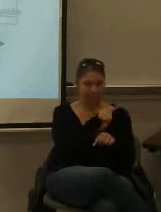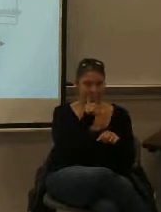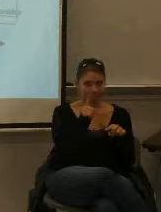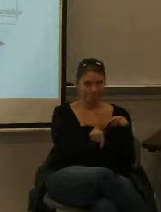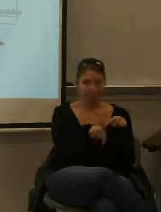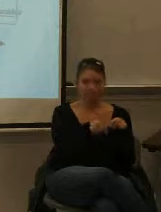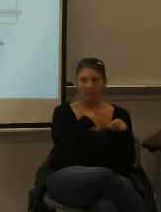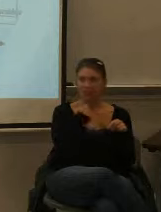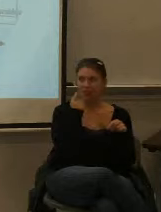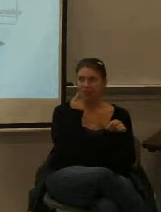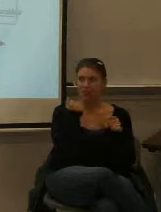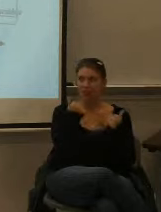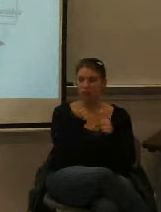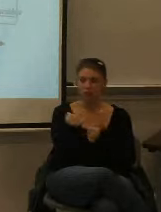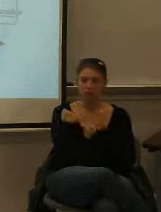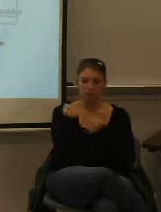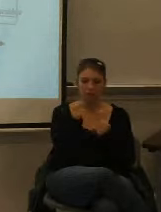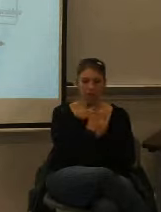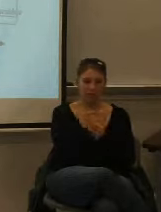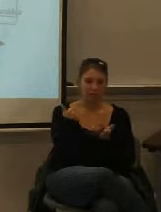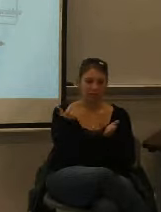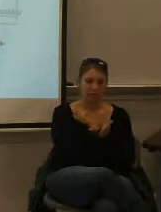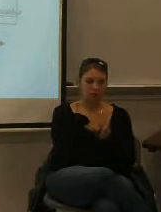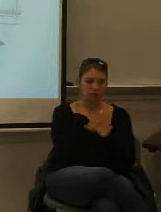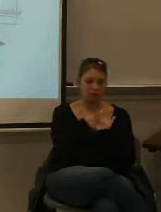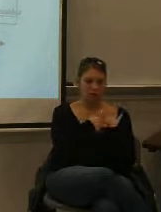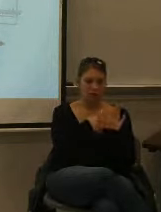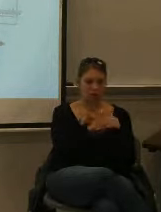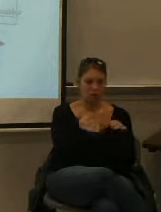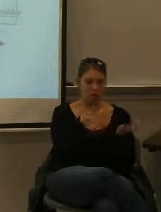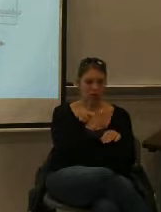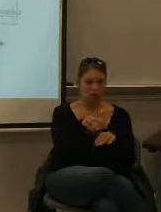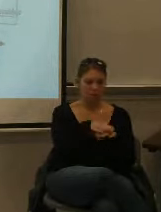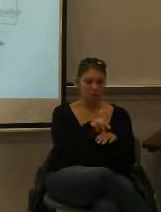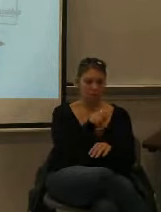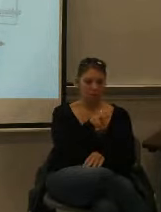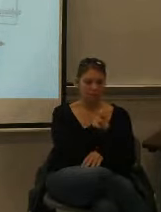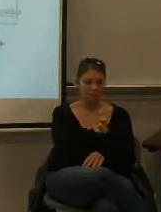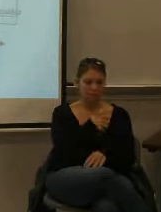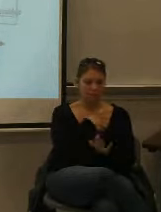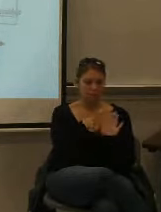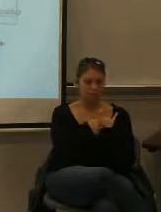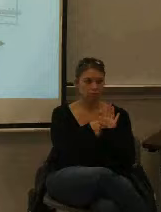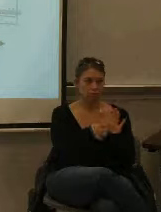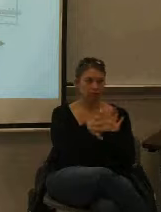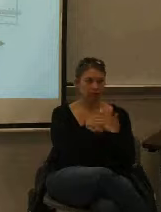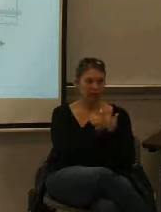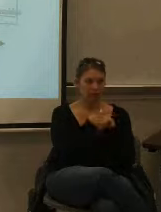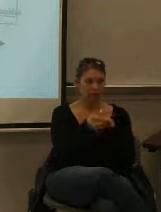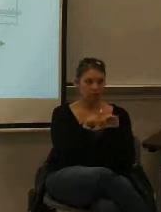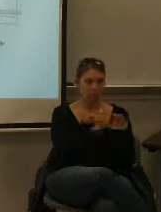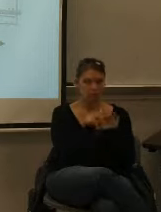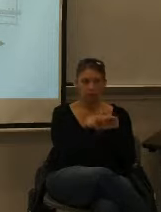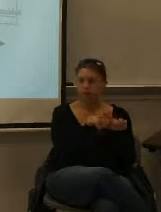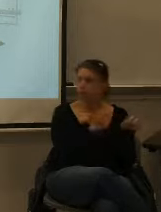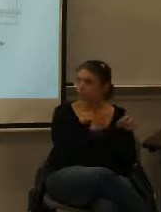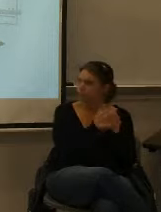well, I think we'll just try to drive up by it and we'll walk up on the levee and I'll just show you kinda how they do it, but.